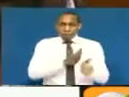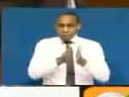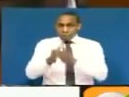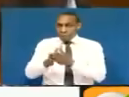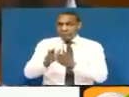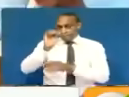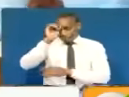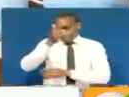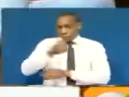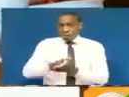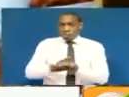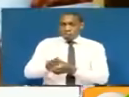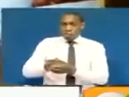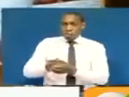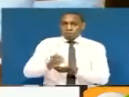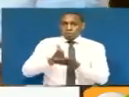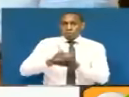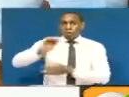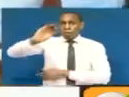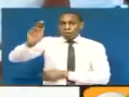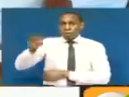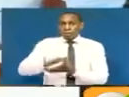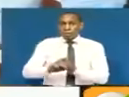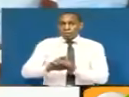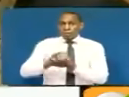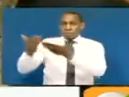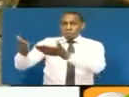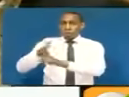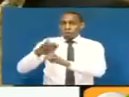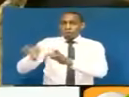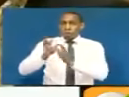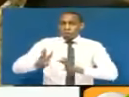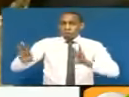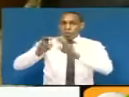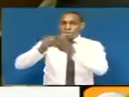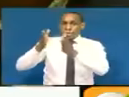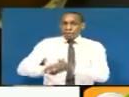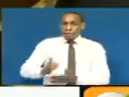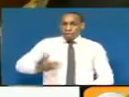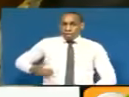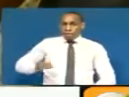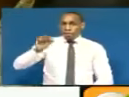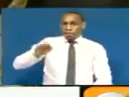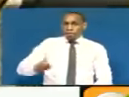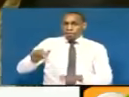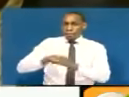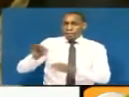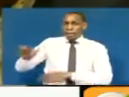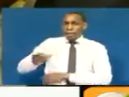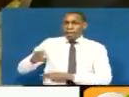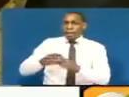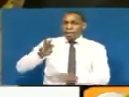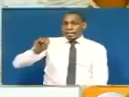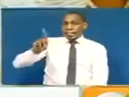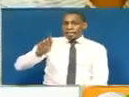tactical strategy to increase the region's stakes in catching the eye of a worthy suitor. Already, Gatundu South Member of Parliament Moses